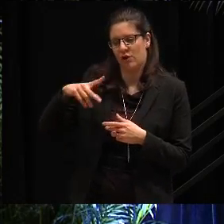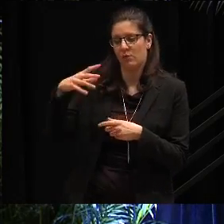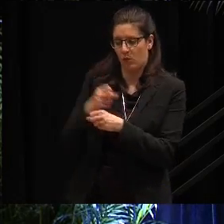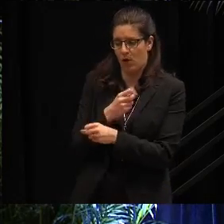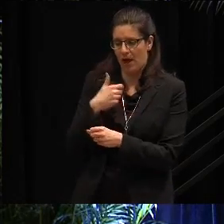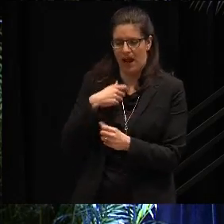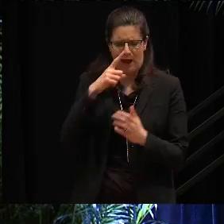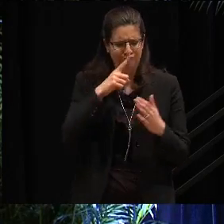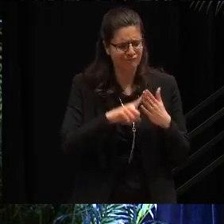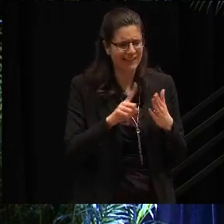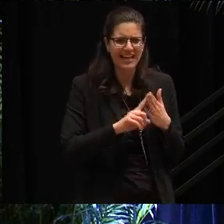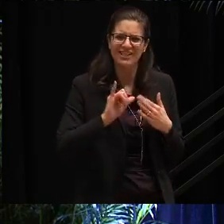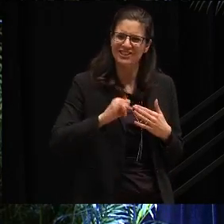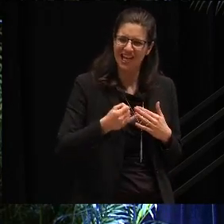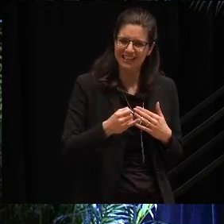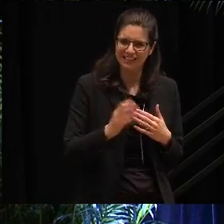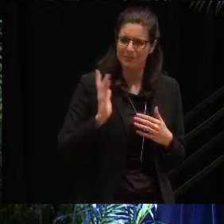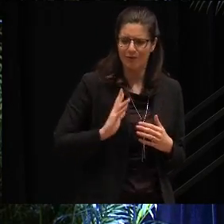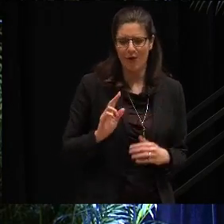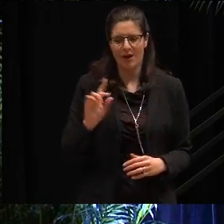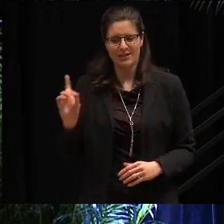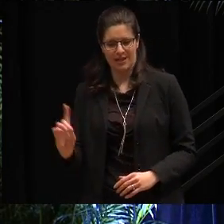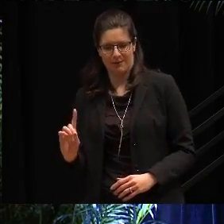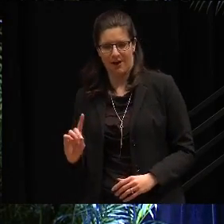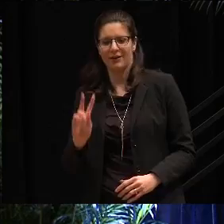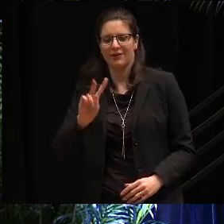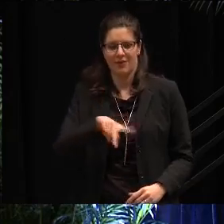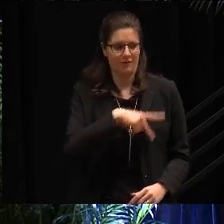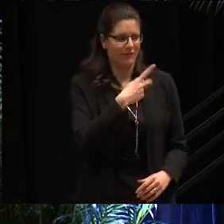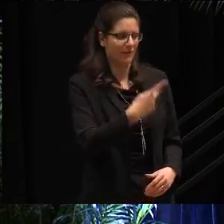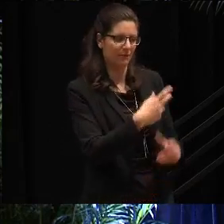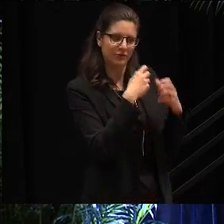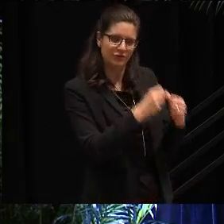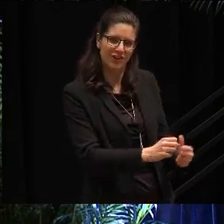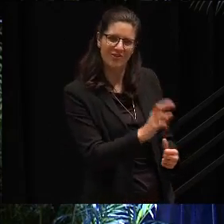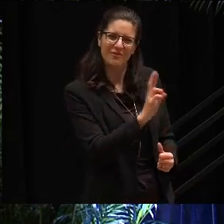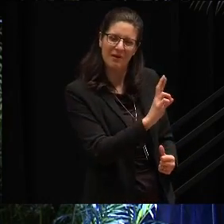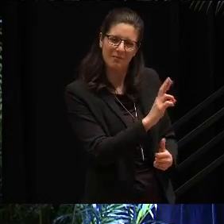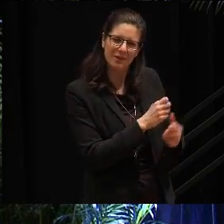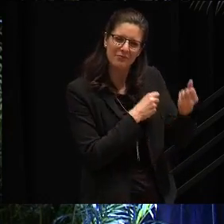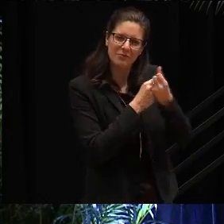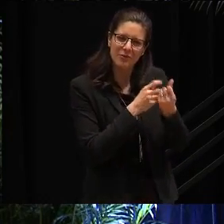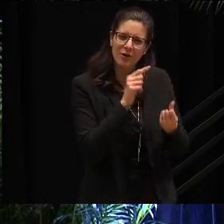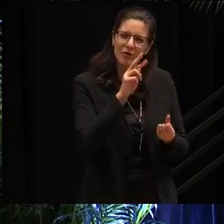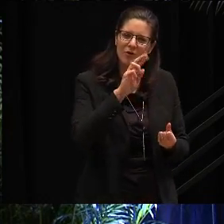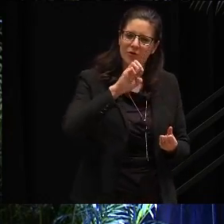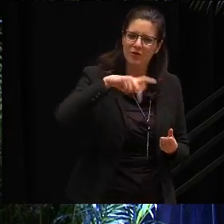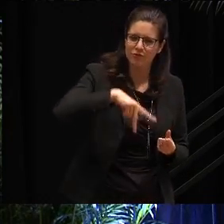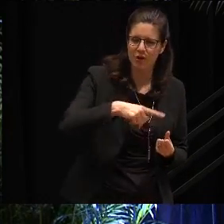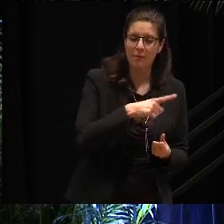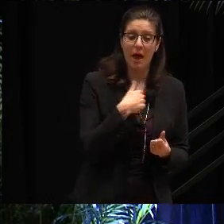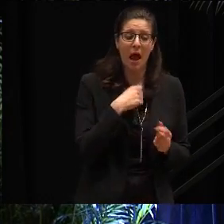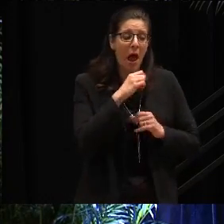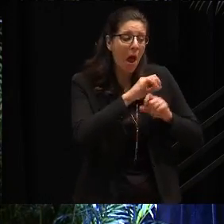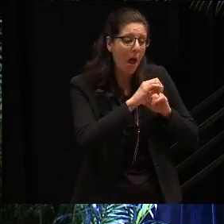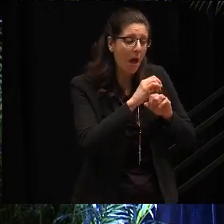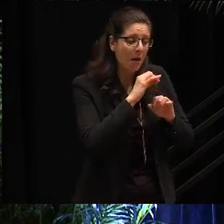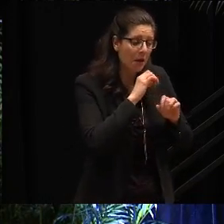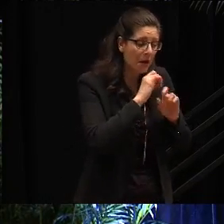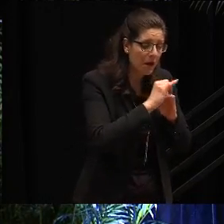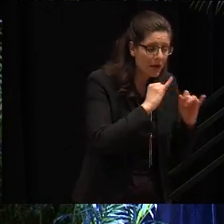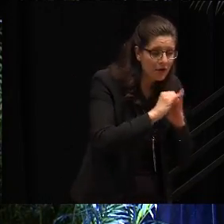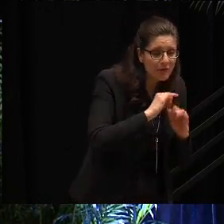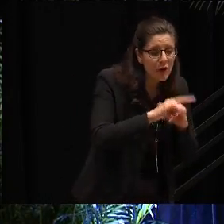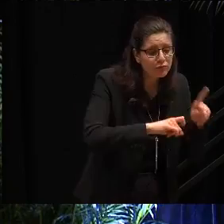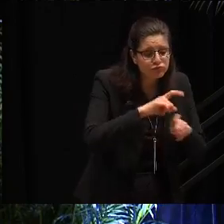it had the biggest flip of any city or town in Rhode Island for Trump. And I went and I talked to people at coffee shops, talked to the